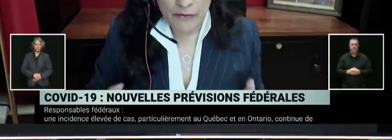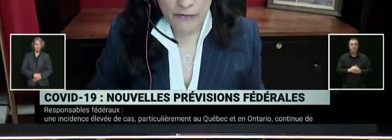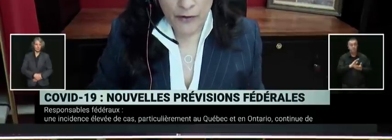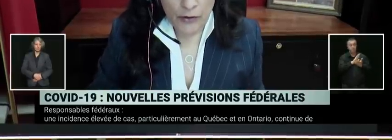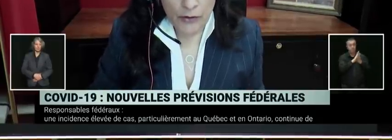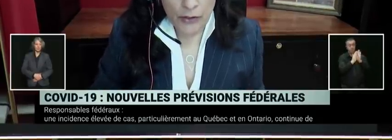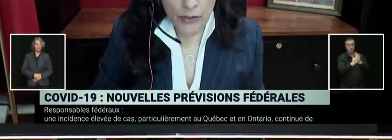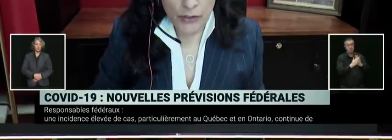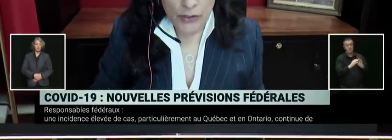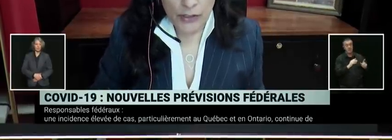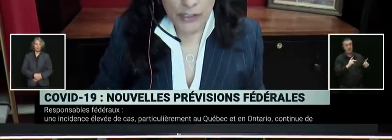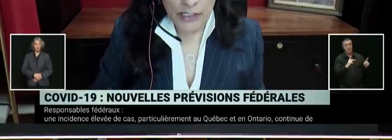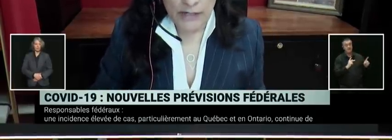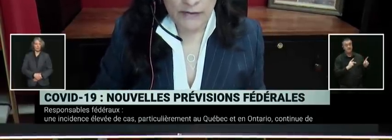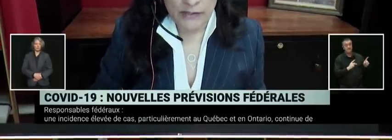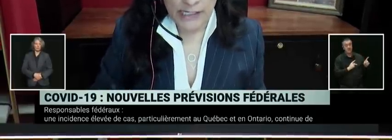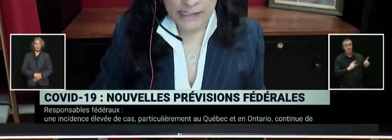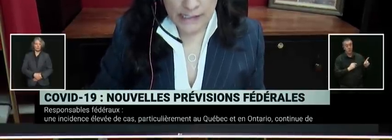vont